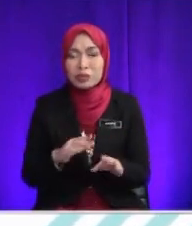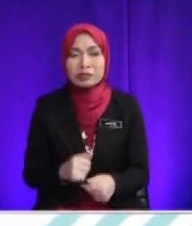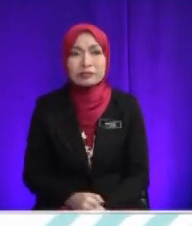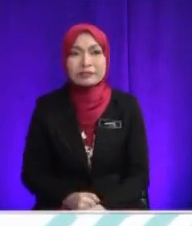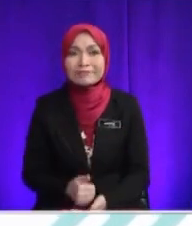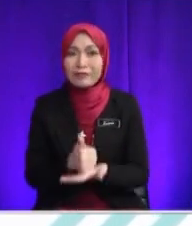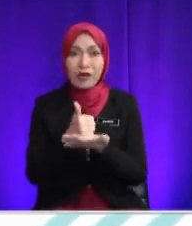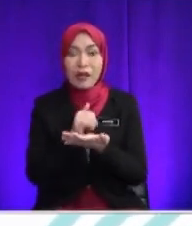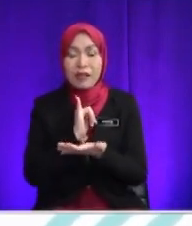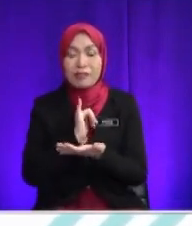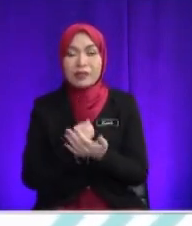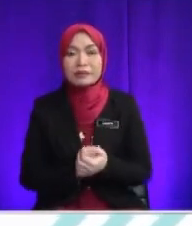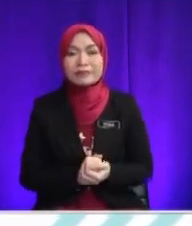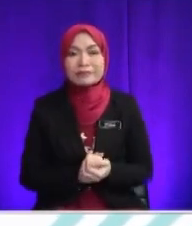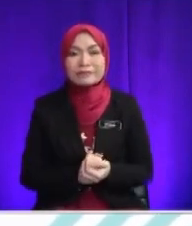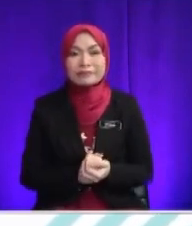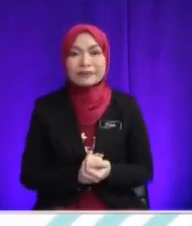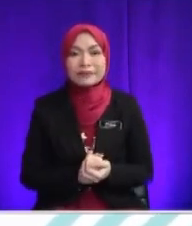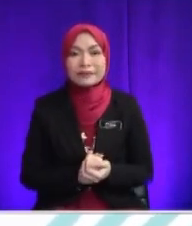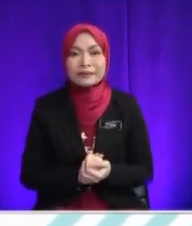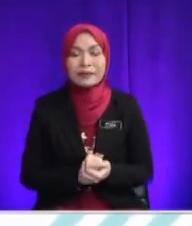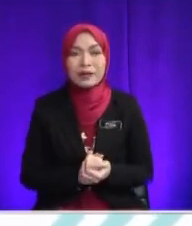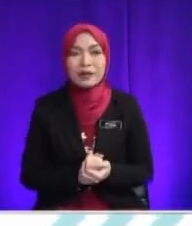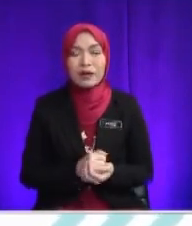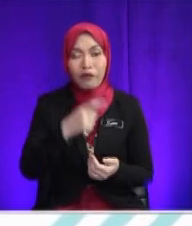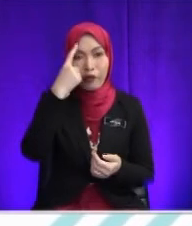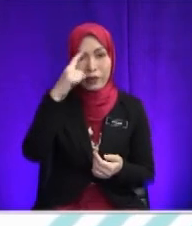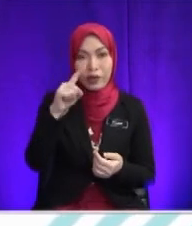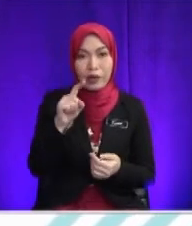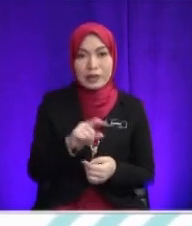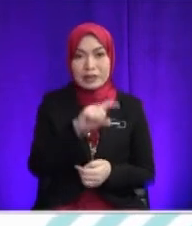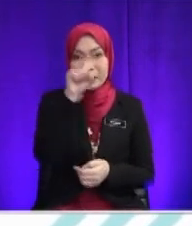All right. So for question 3, can I have a volunteer to try answer the question?